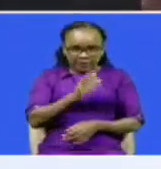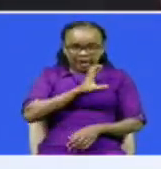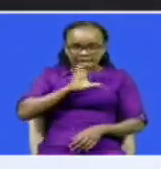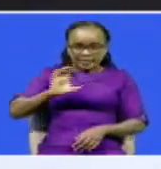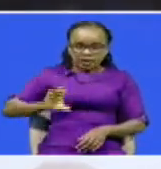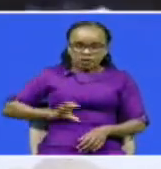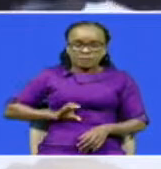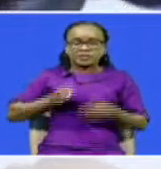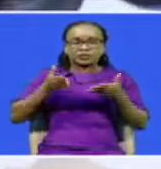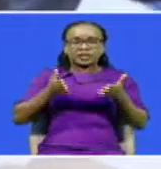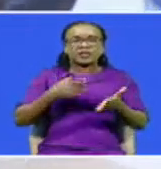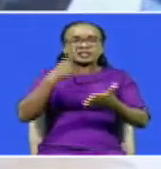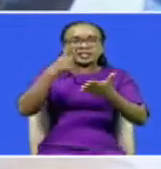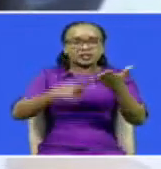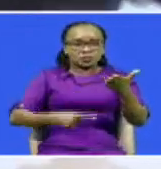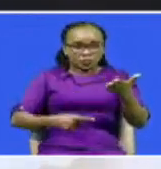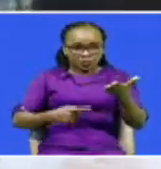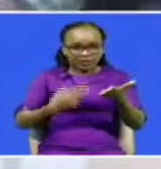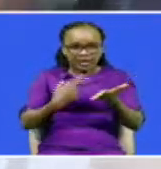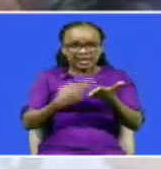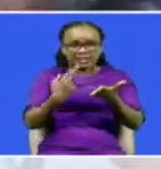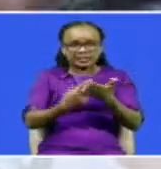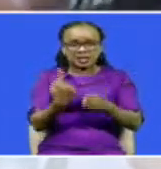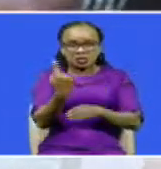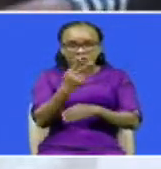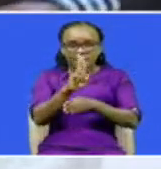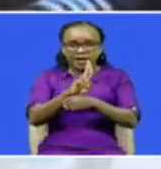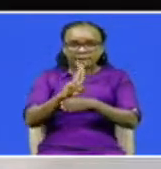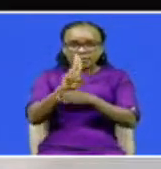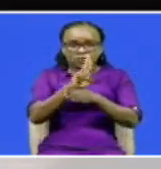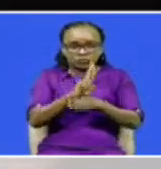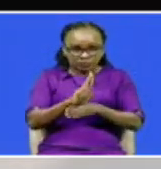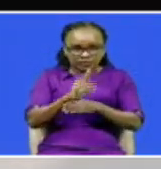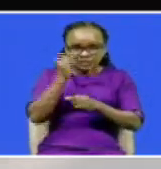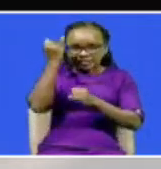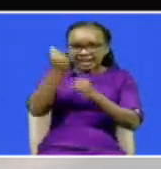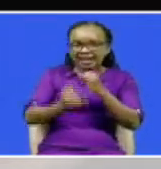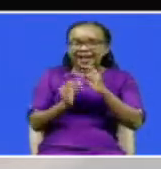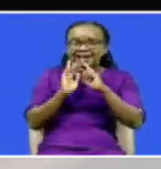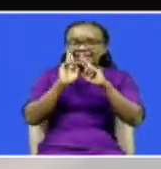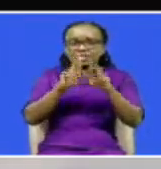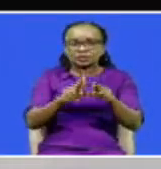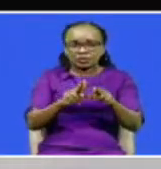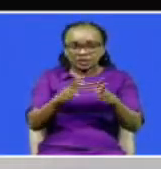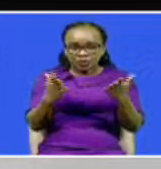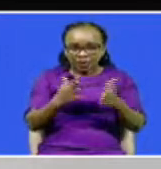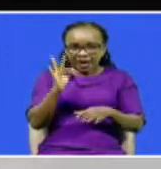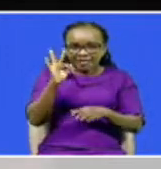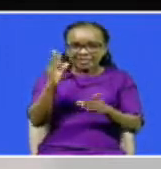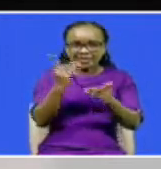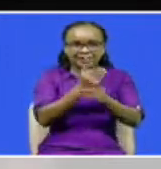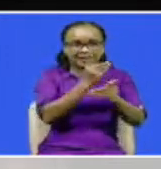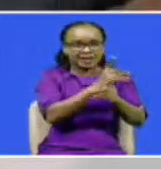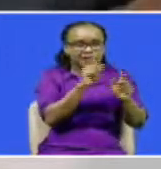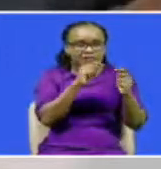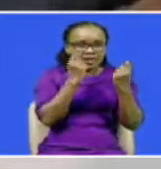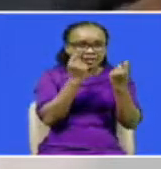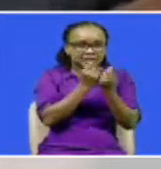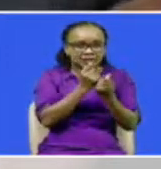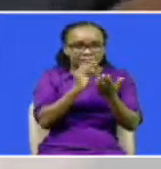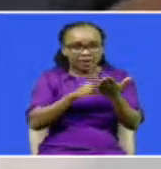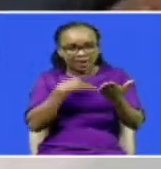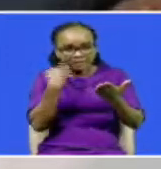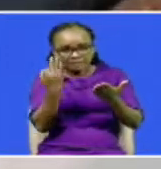has maintained that the manual register will only be used as a last resort where three different KIEMS kits fail